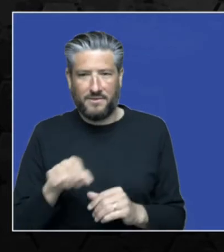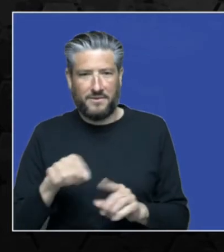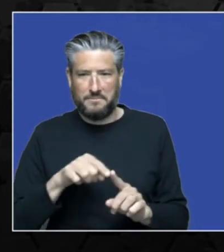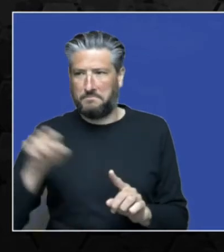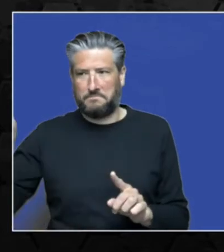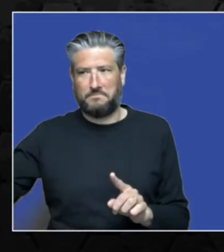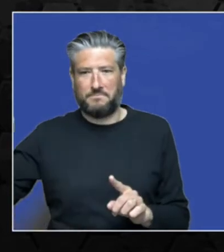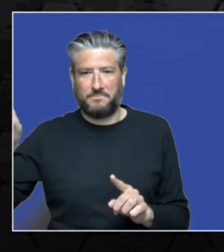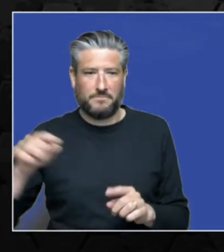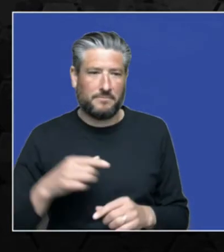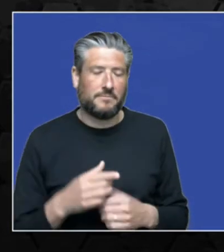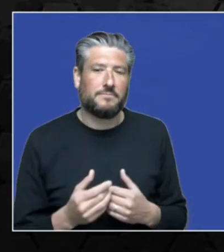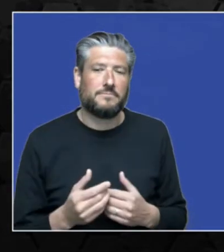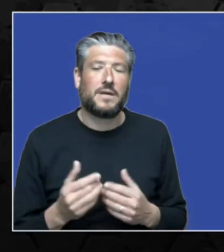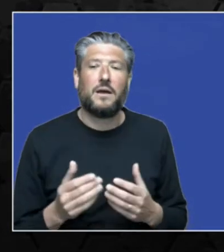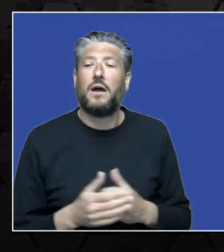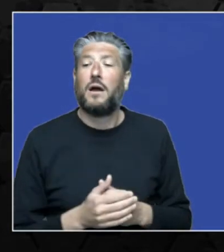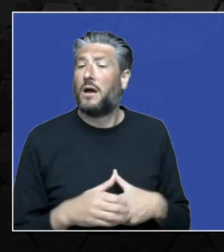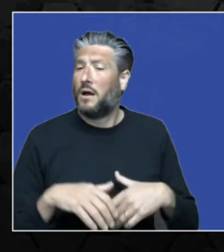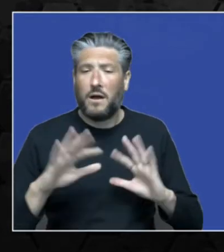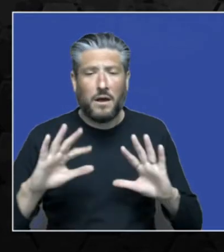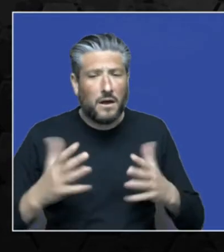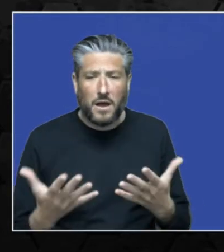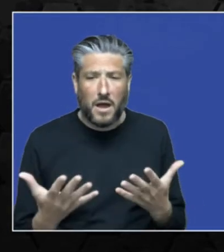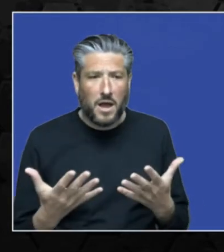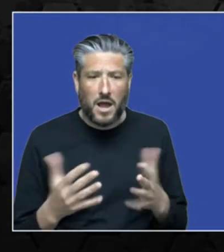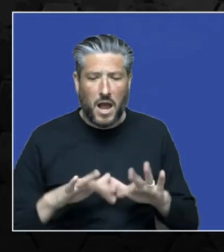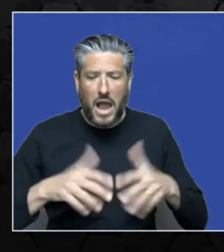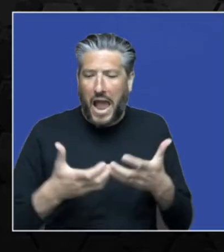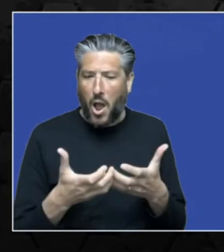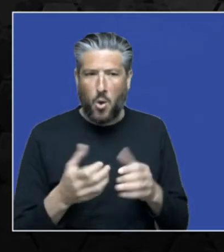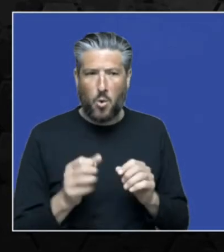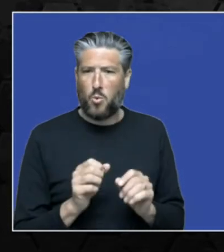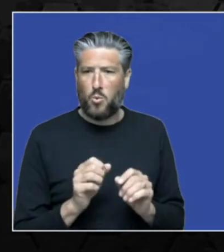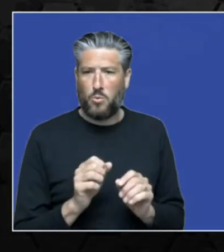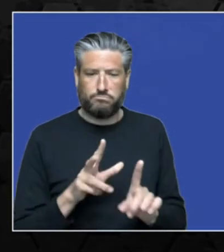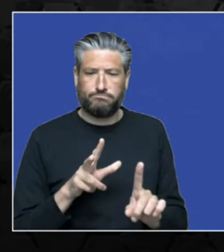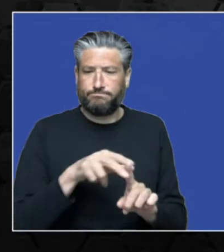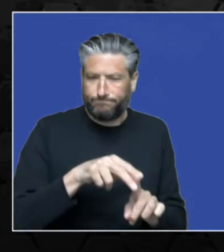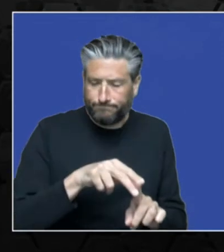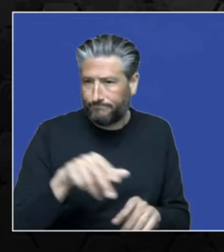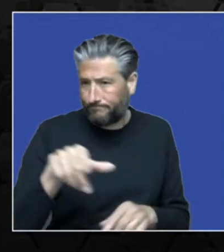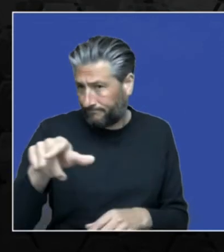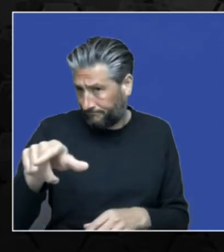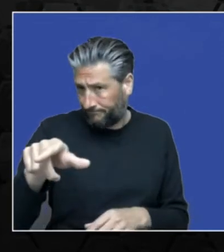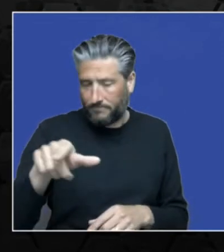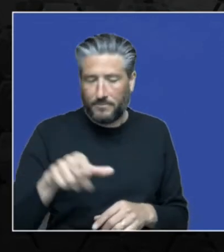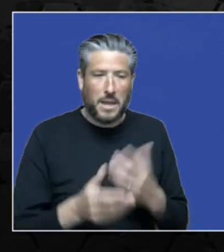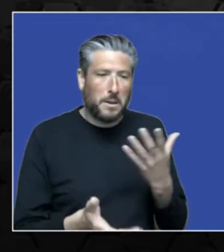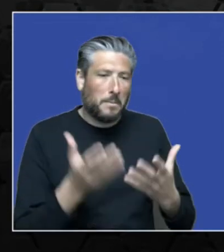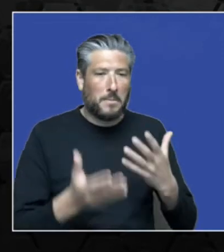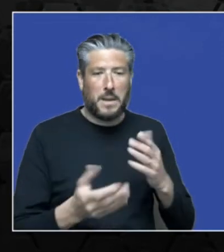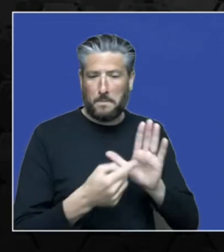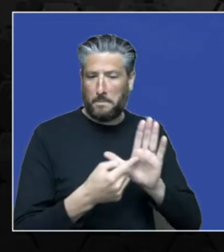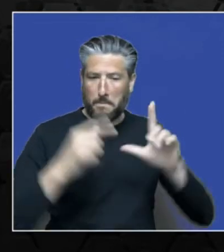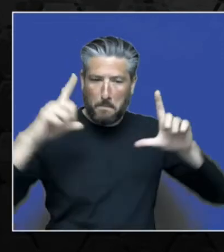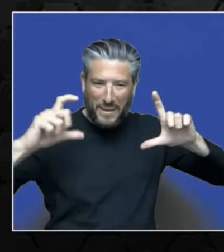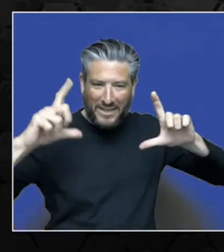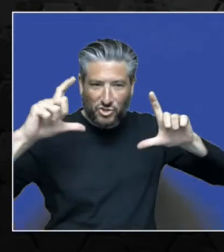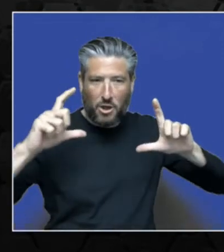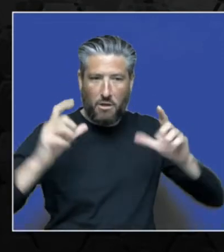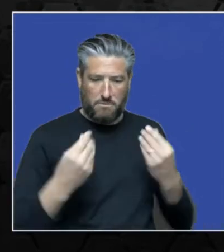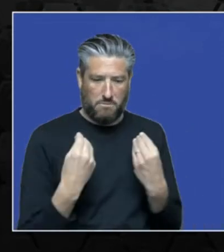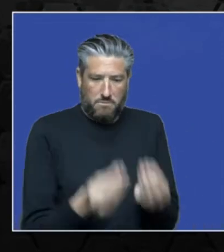Now, use cases for this can be like object segmentation, means you're given like an image, you have to find out what all things lie in the particular image,